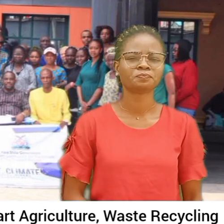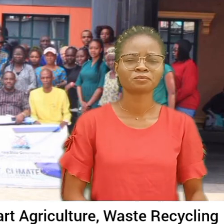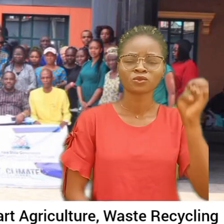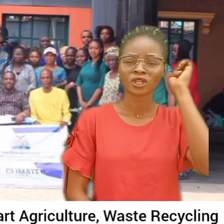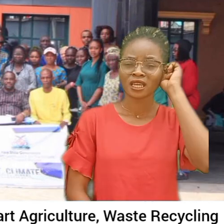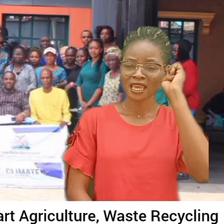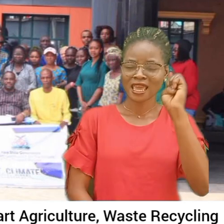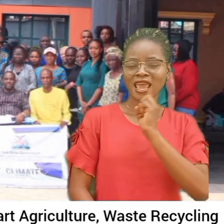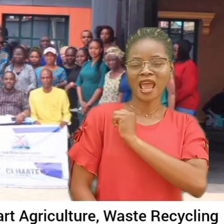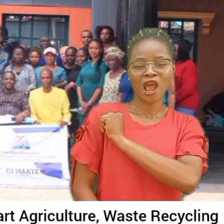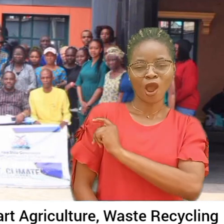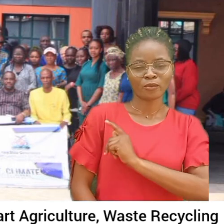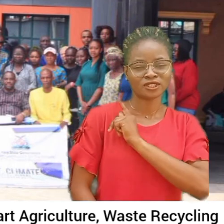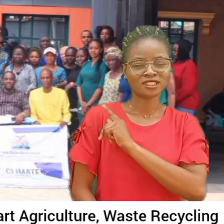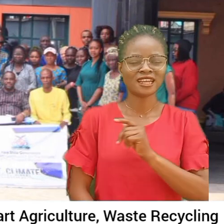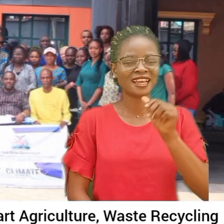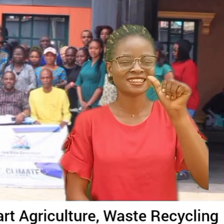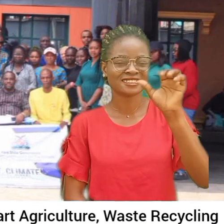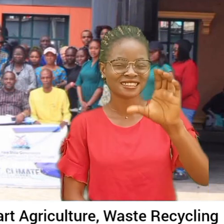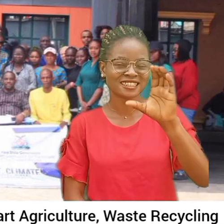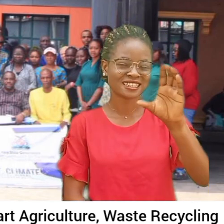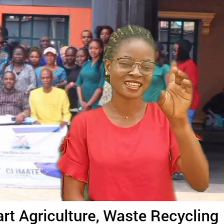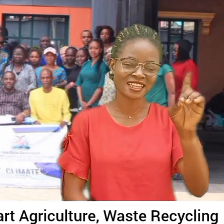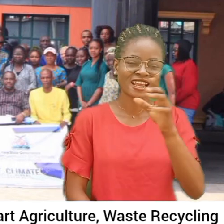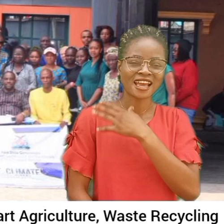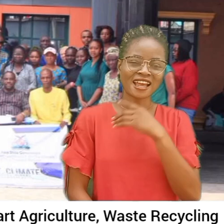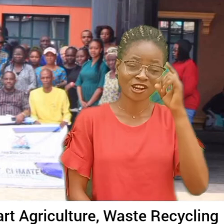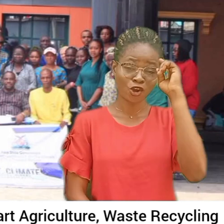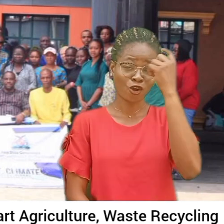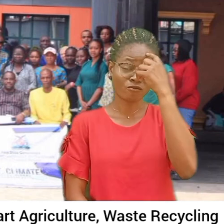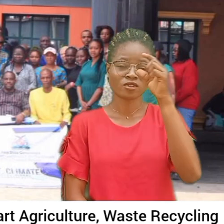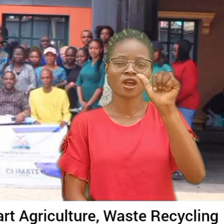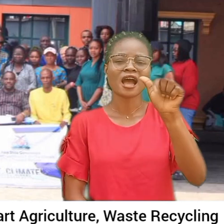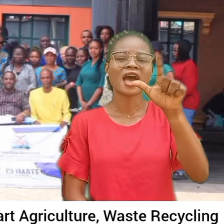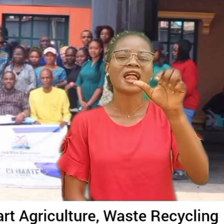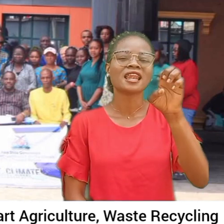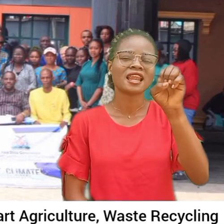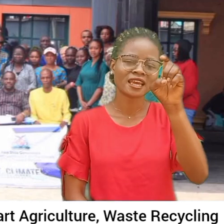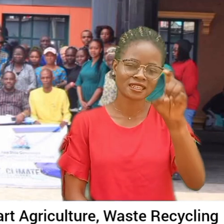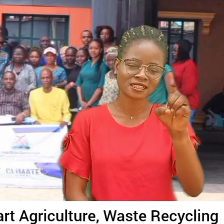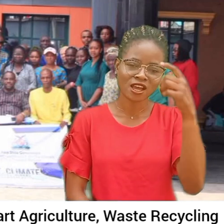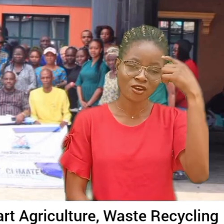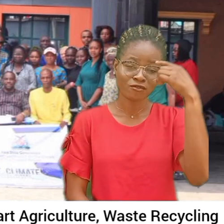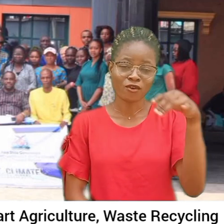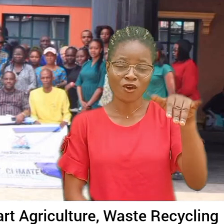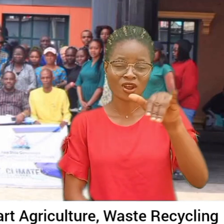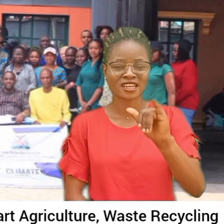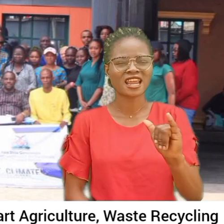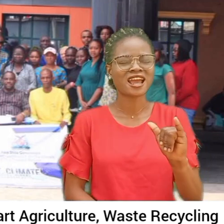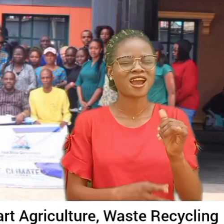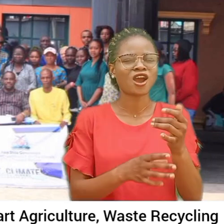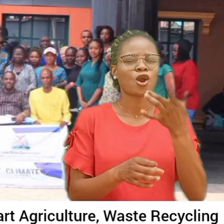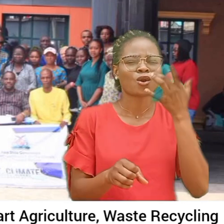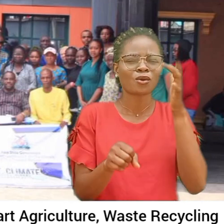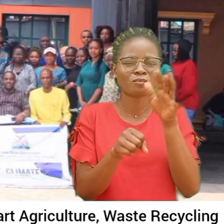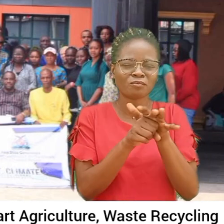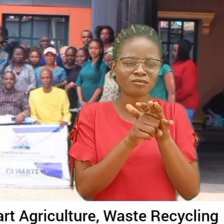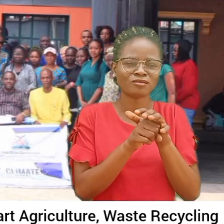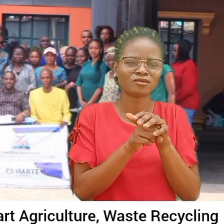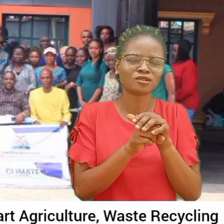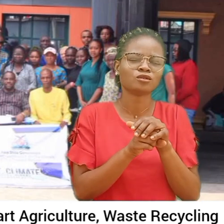He commended CCD and Governor Alex Otti for their commitment to